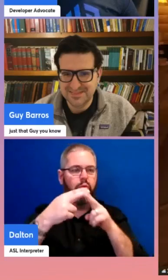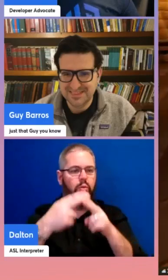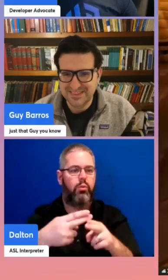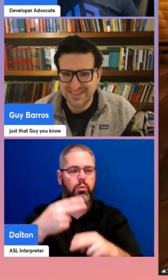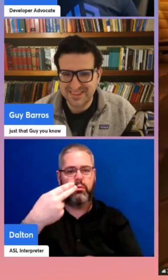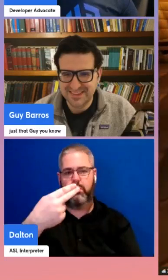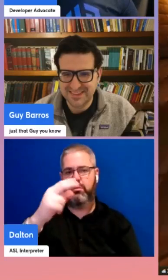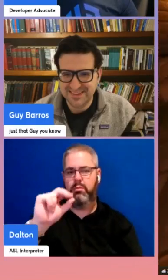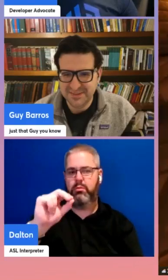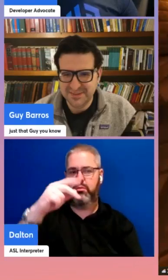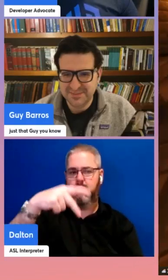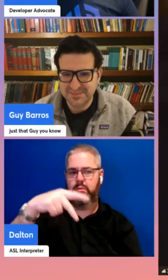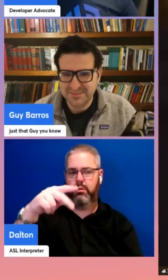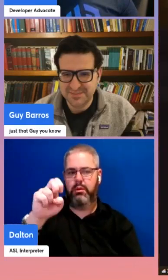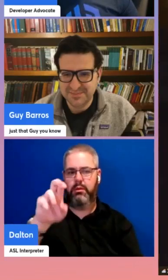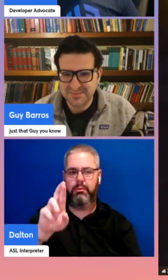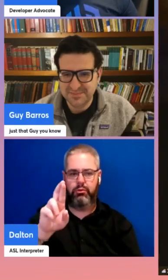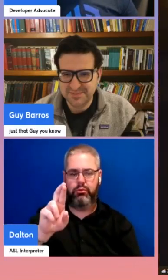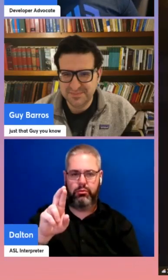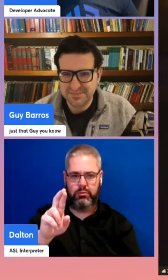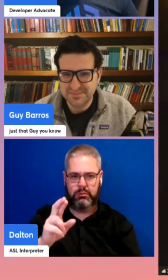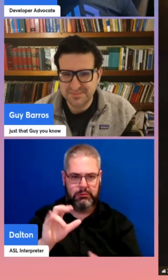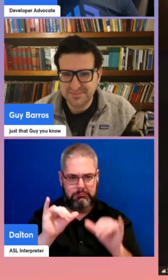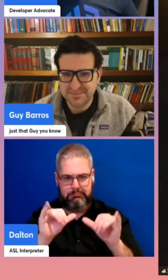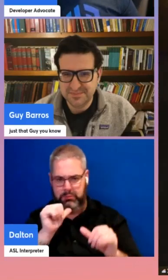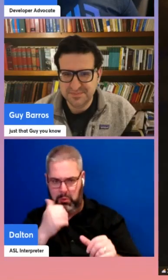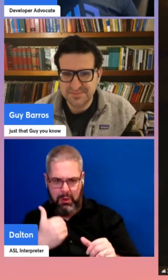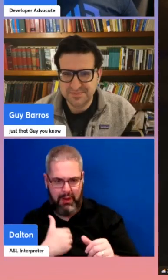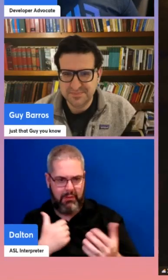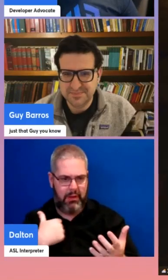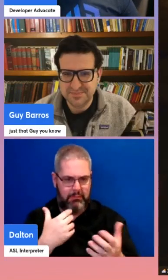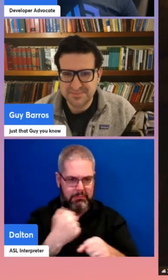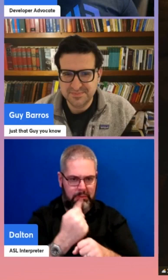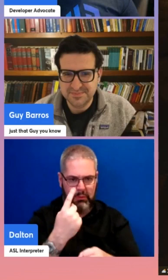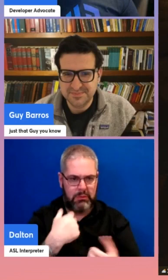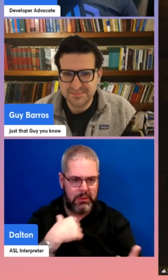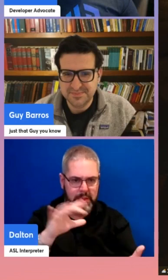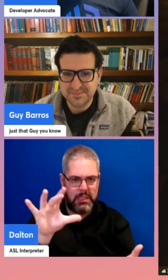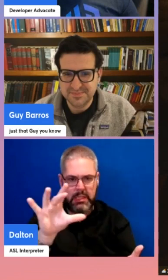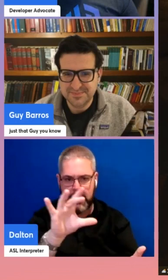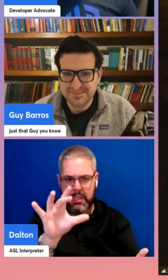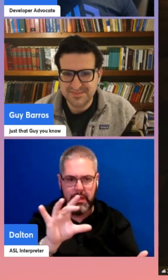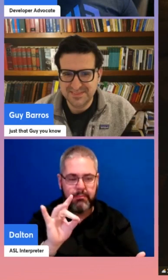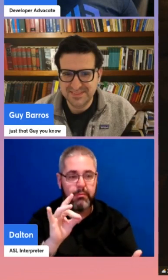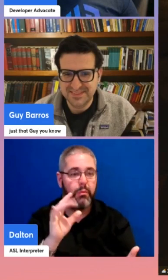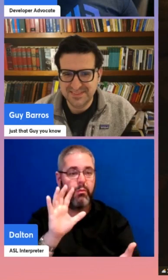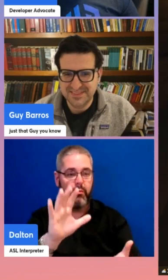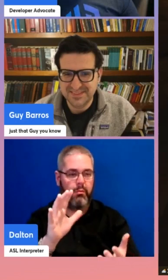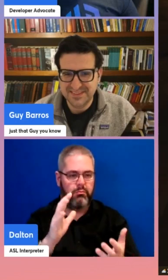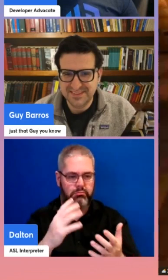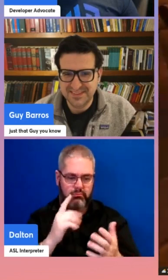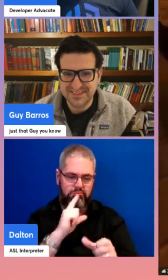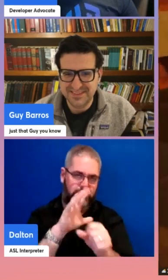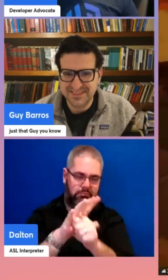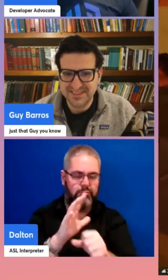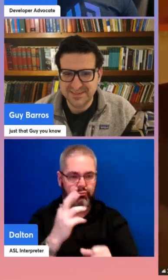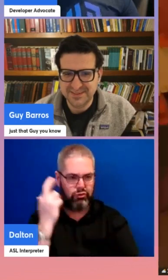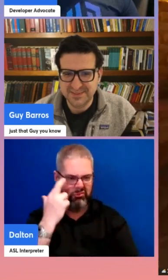I had a hopper, which I don't, so let me just grab a hopper. there is method to this madness, trust me.